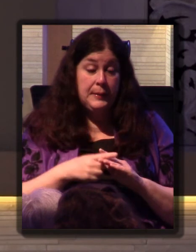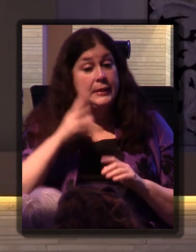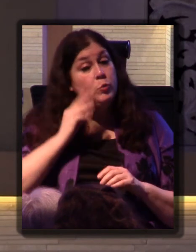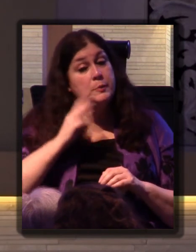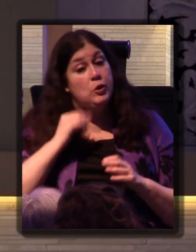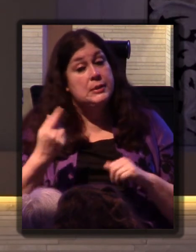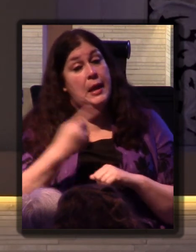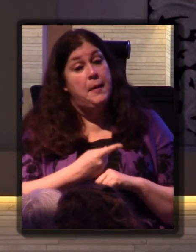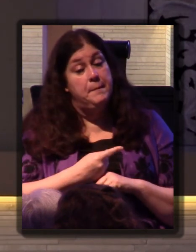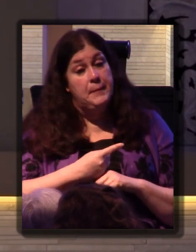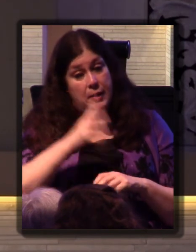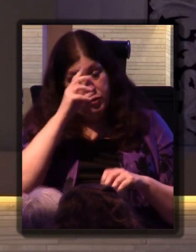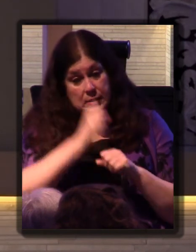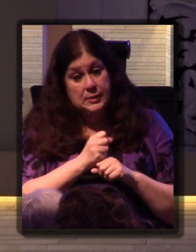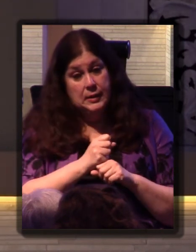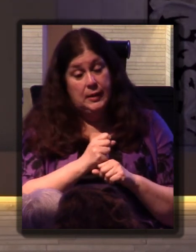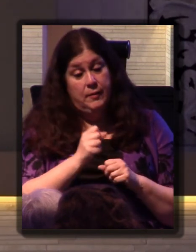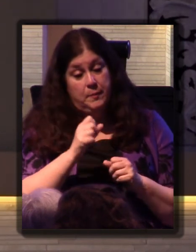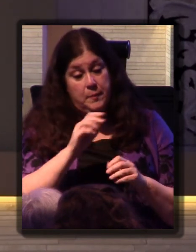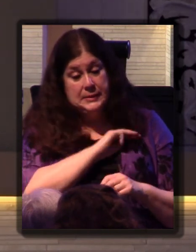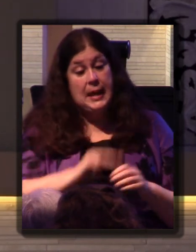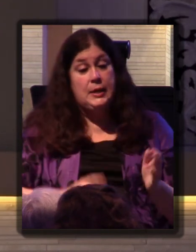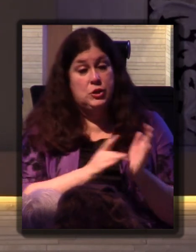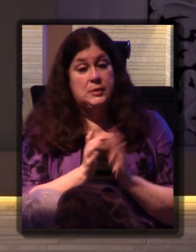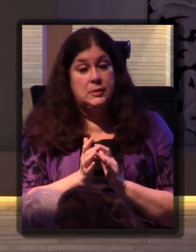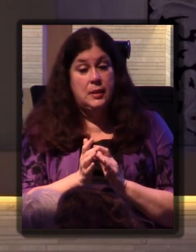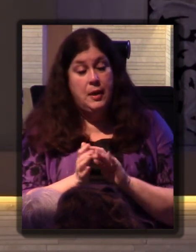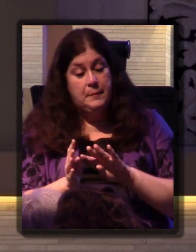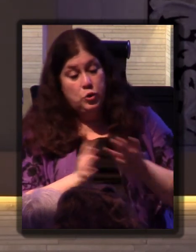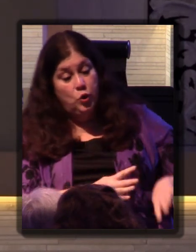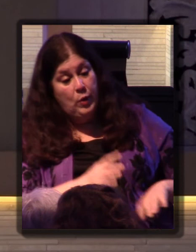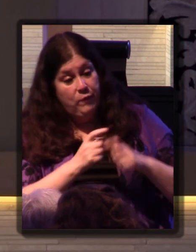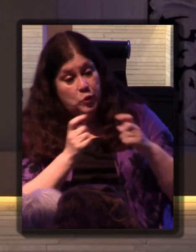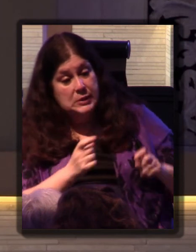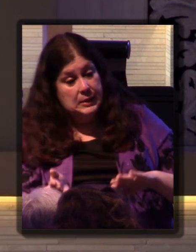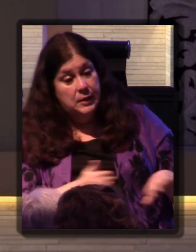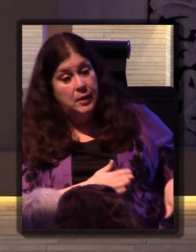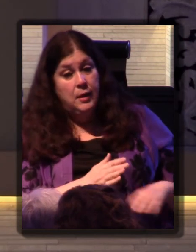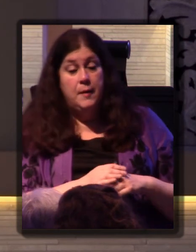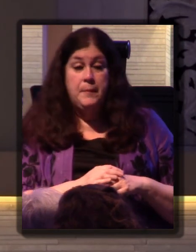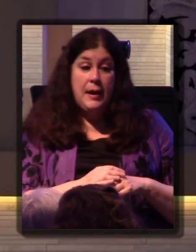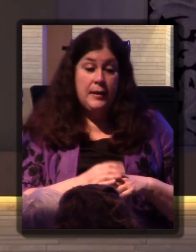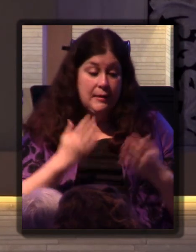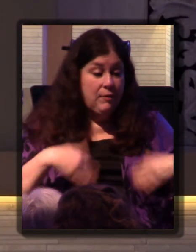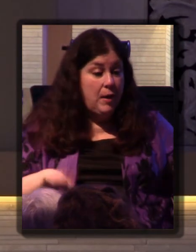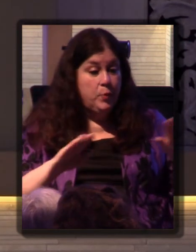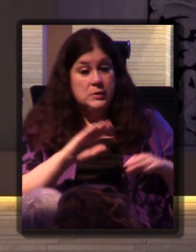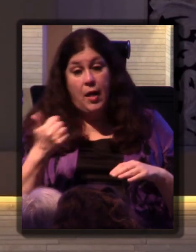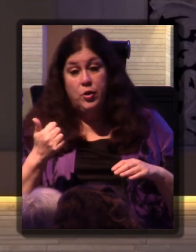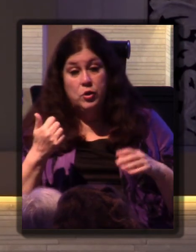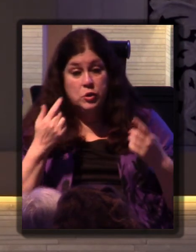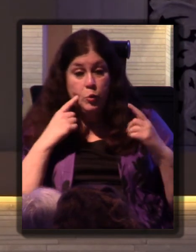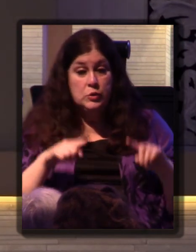find, you can begin to experience today by putting your faith in Messiah Jesus, by turning from your sin, by turning away from all those other